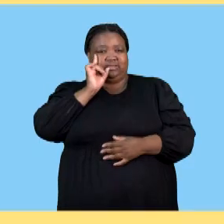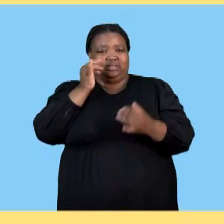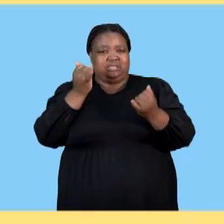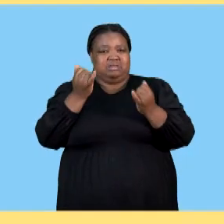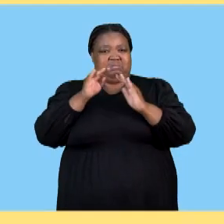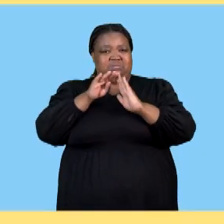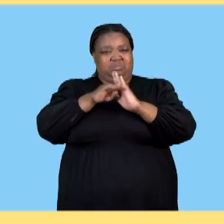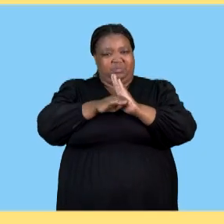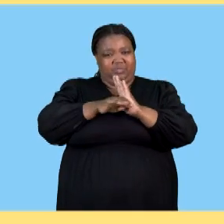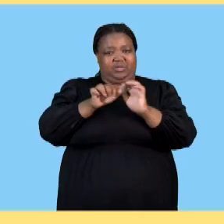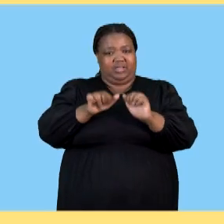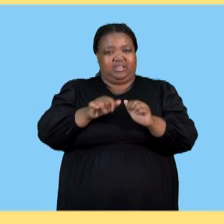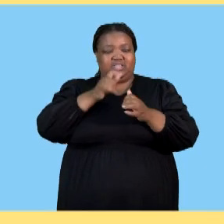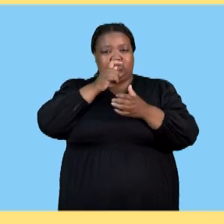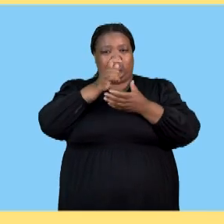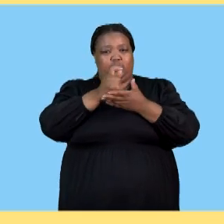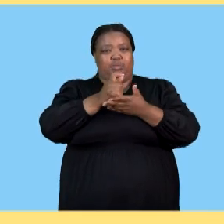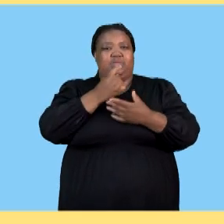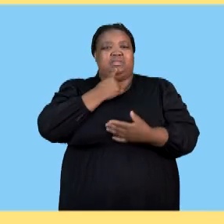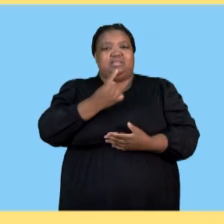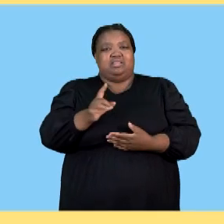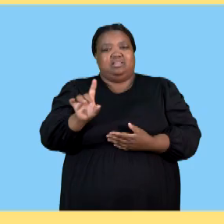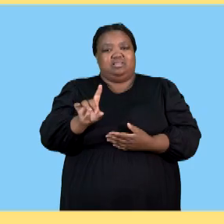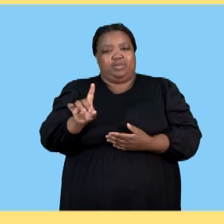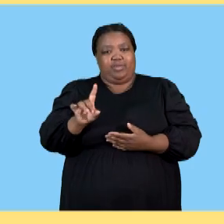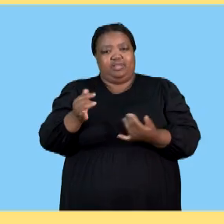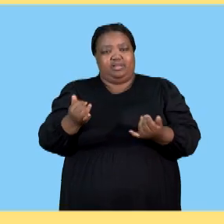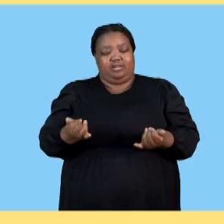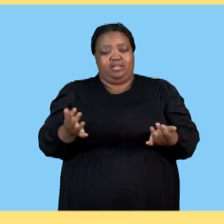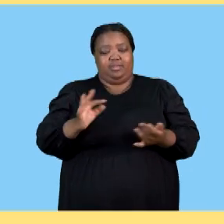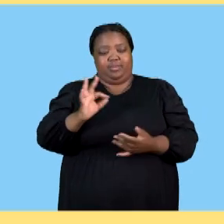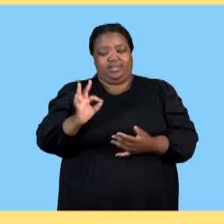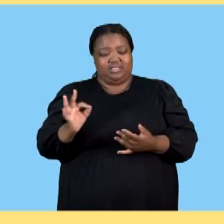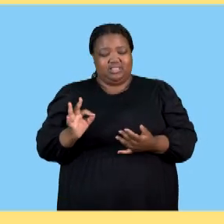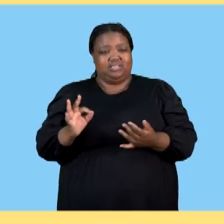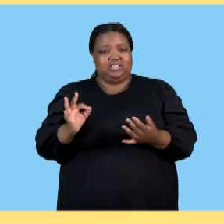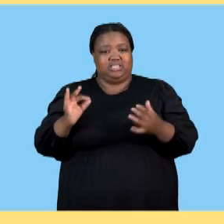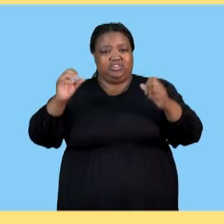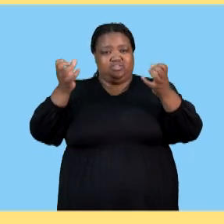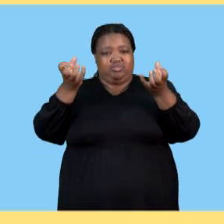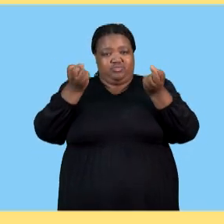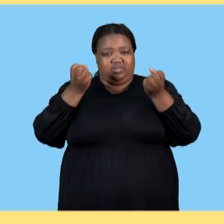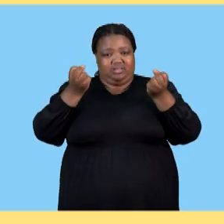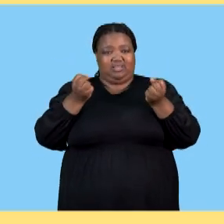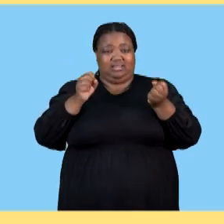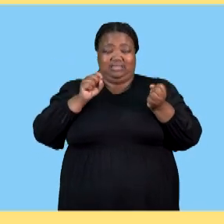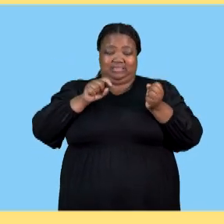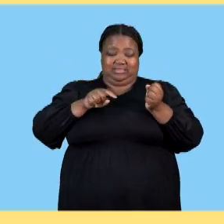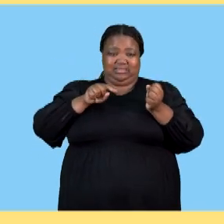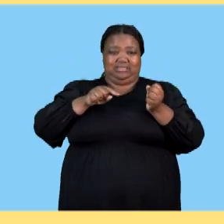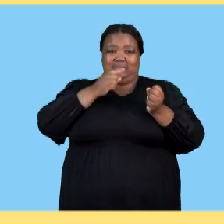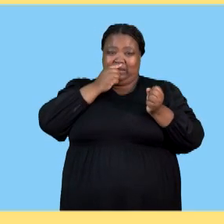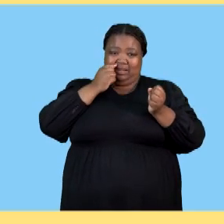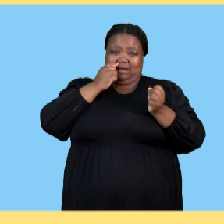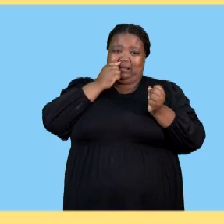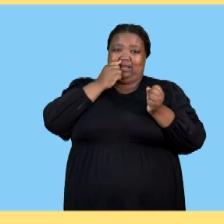has decreased. So let's comment. When we comment, we say the percentage return on owner's equity. You have to indicate